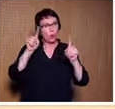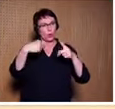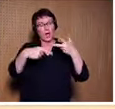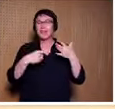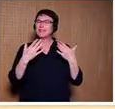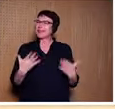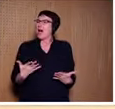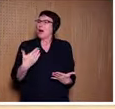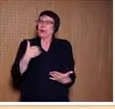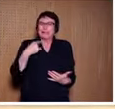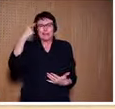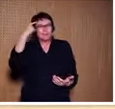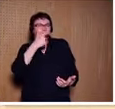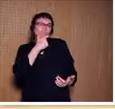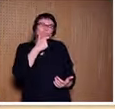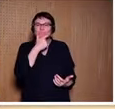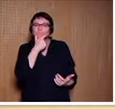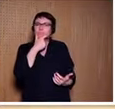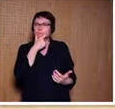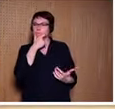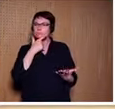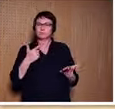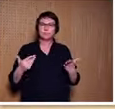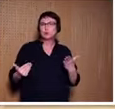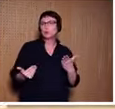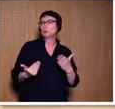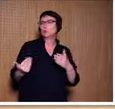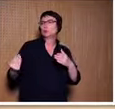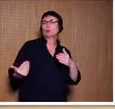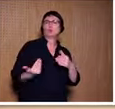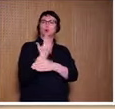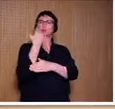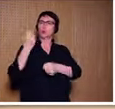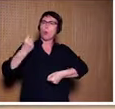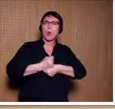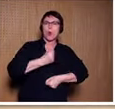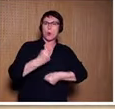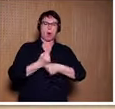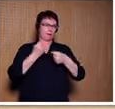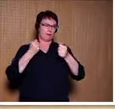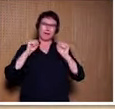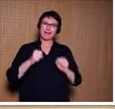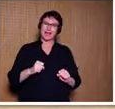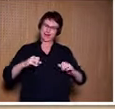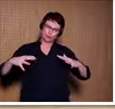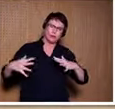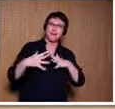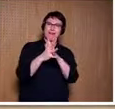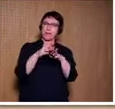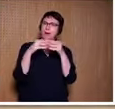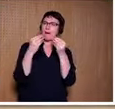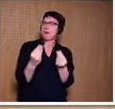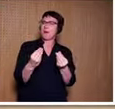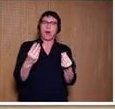for solidarities, for solutions between and among movements? Of course, building on